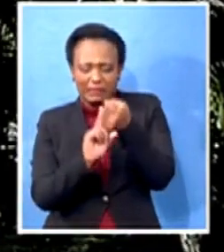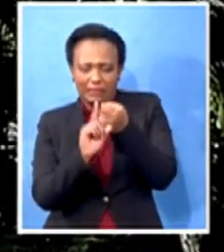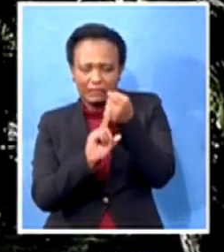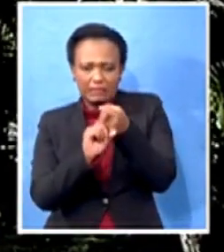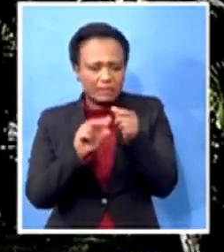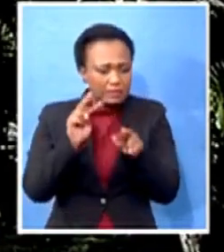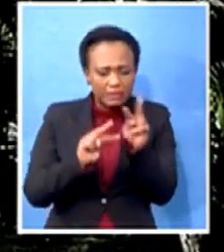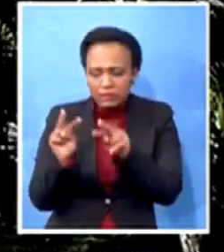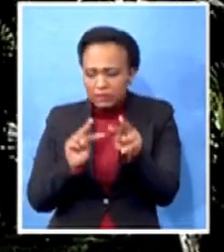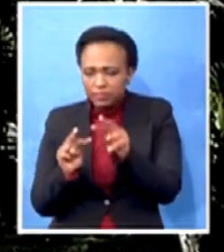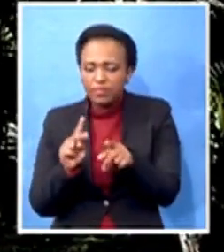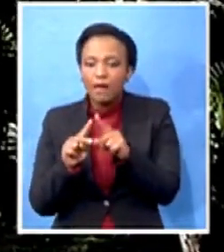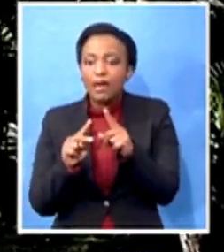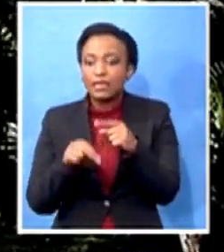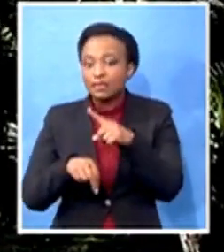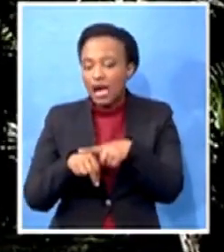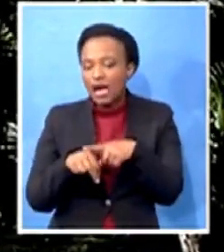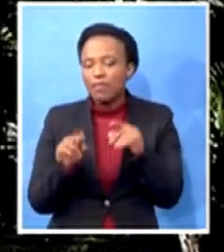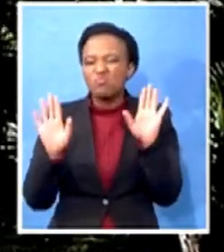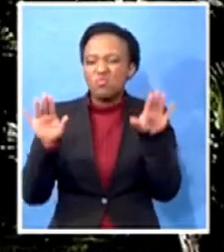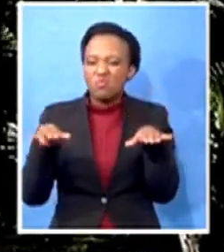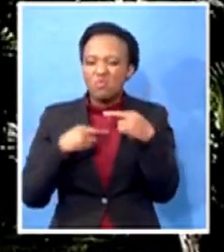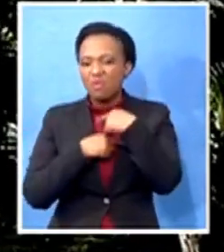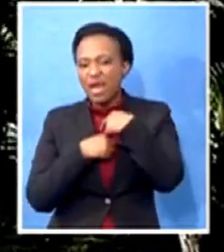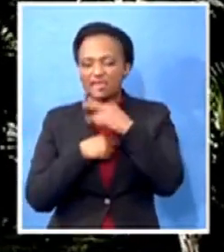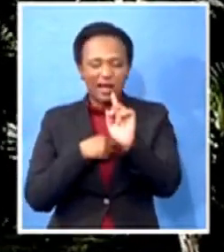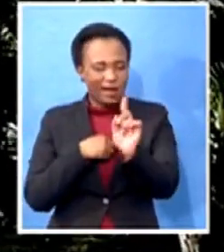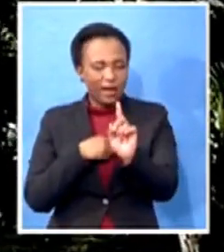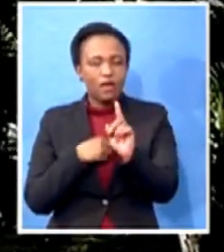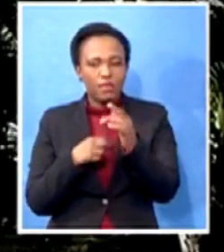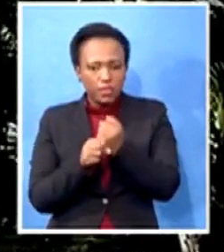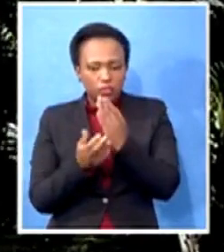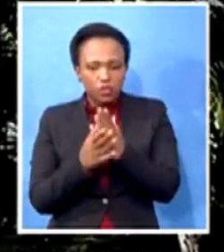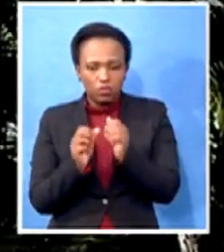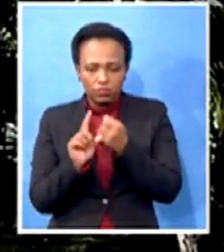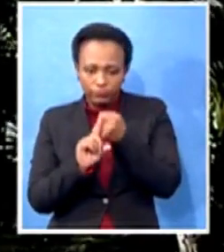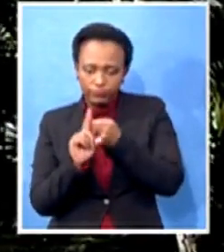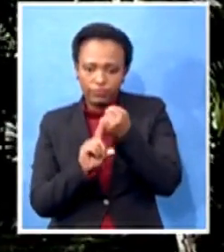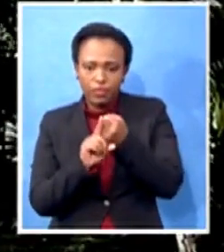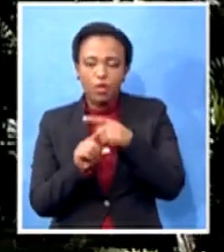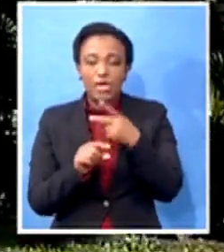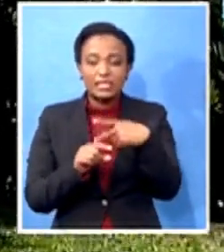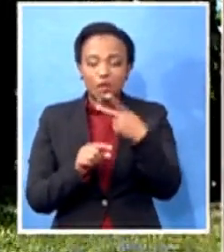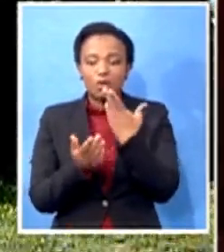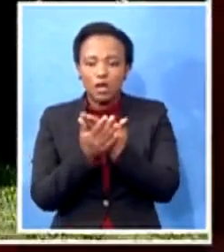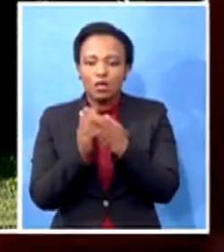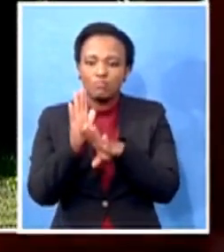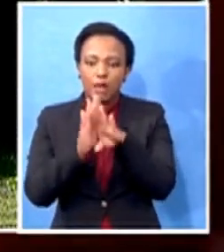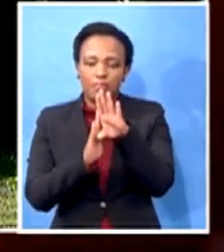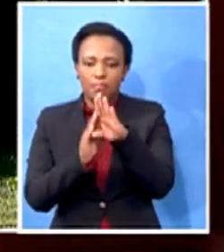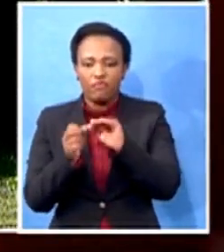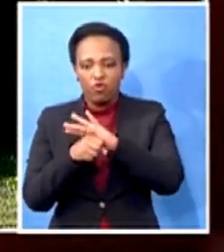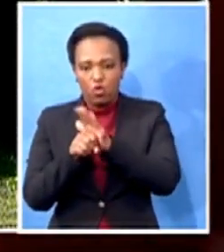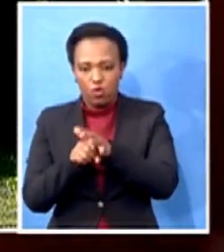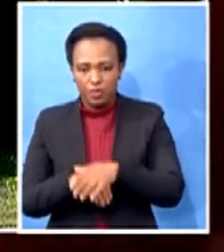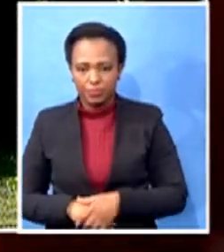anything, it's the time for us to put up our guards, because a second wave could just happen. Yeah, no doubt complacency will be